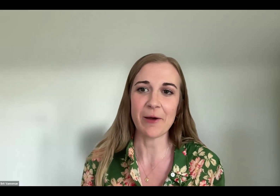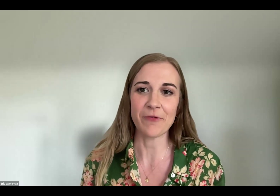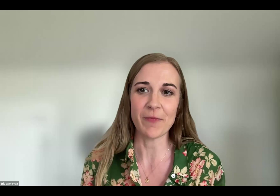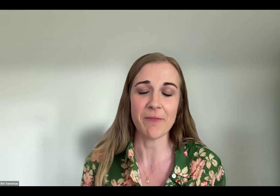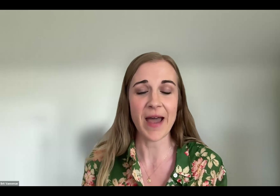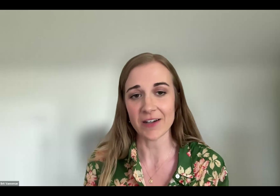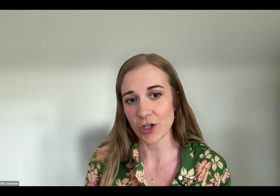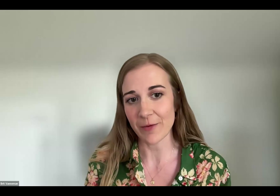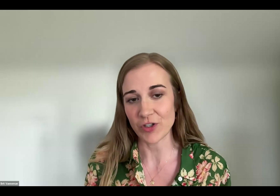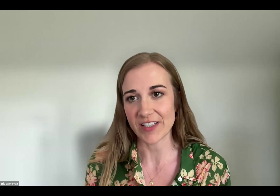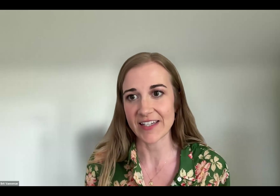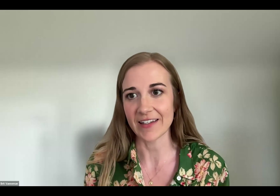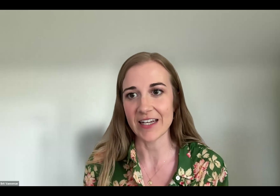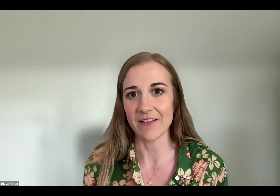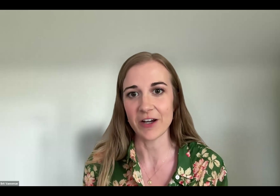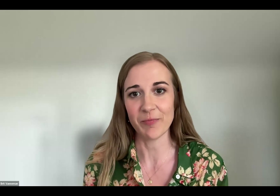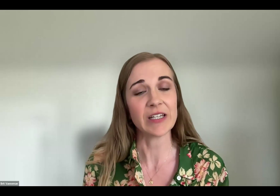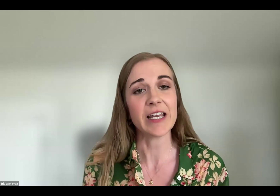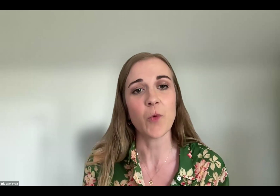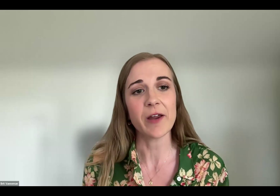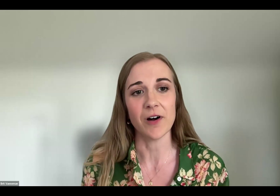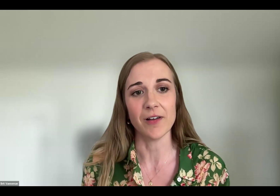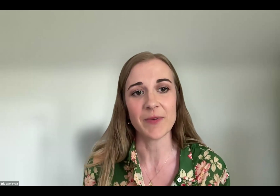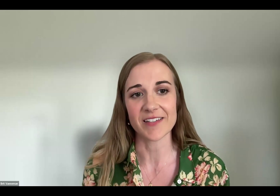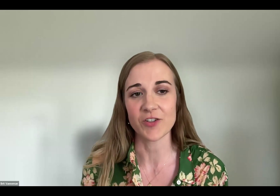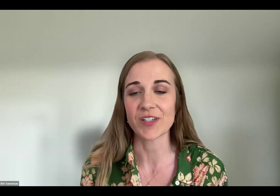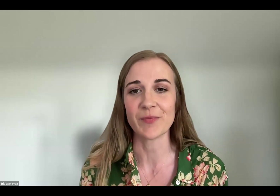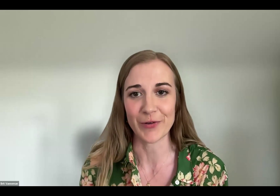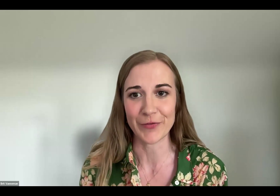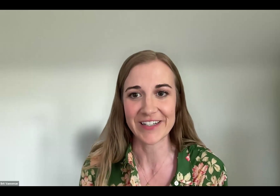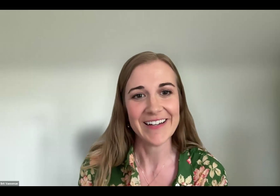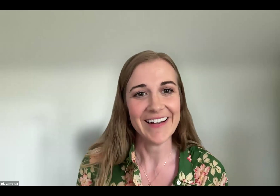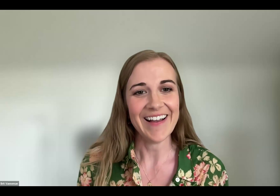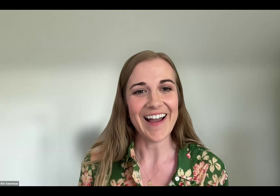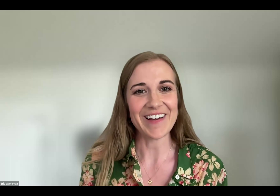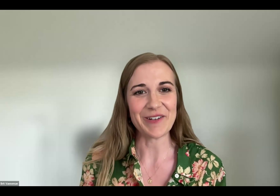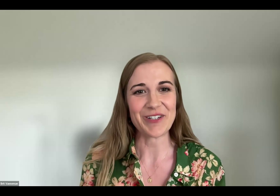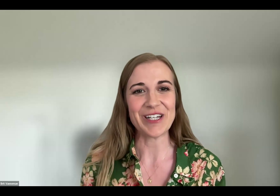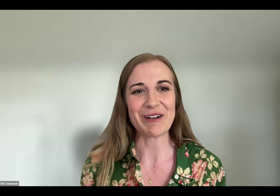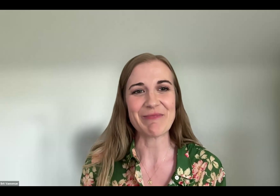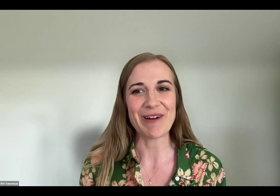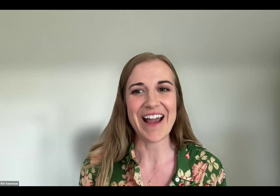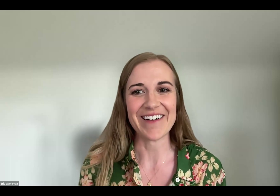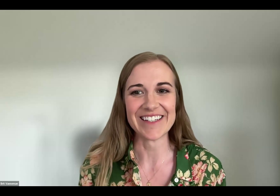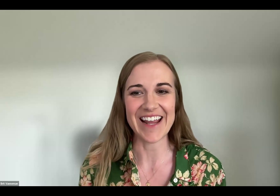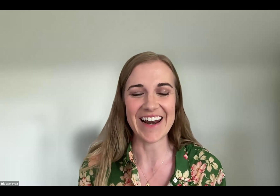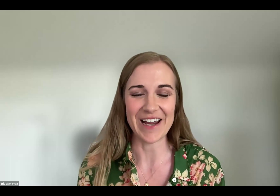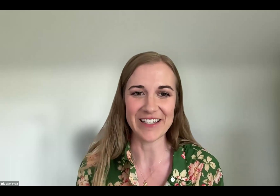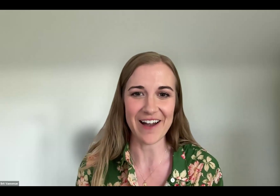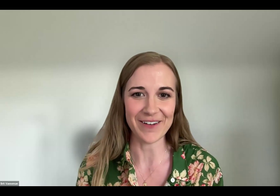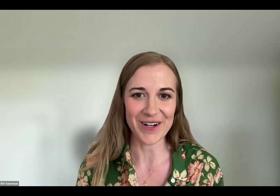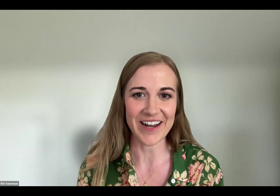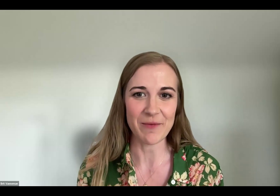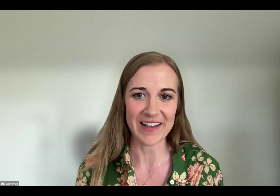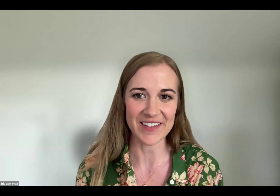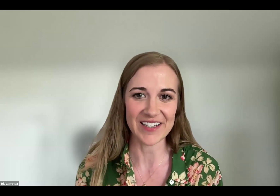to make up for my backdrop, which is sadly a very plain white wall because I just moved. I use she, her pronouns, and I am a